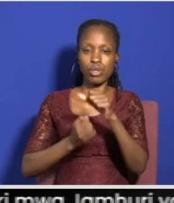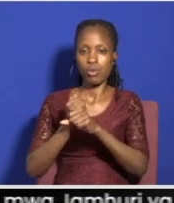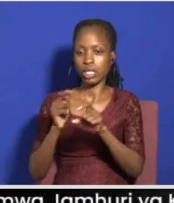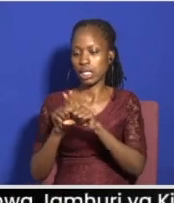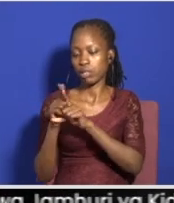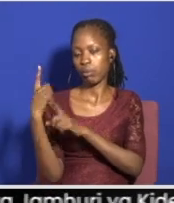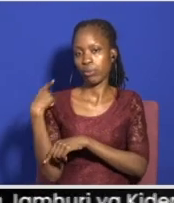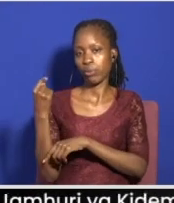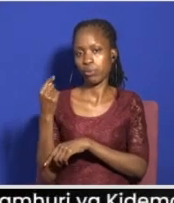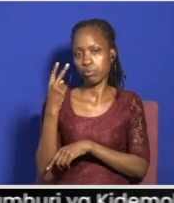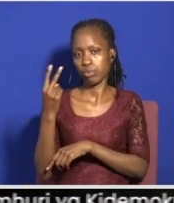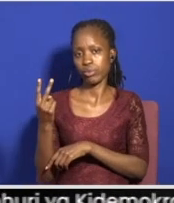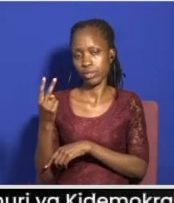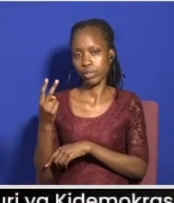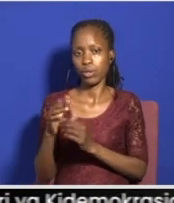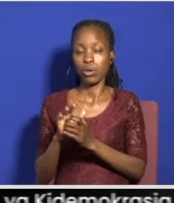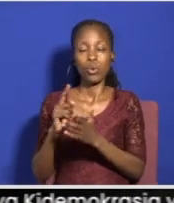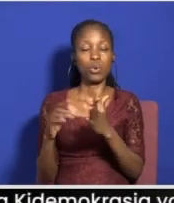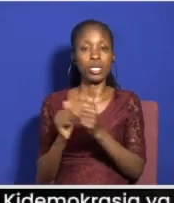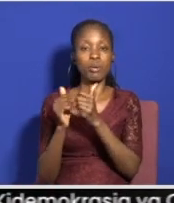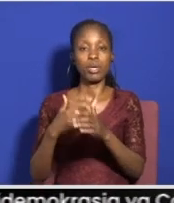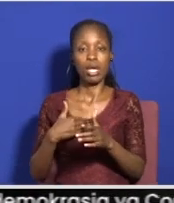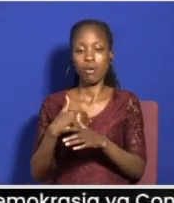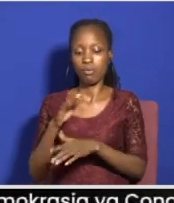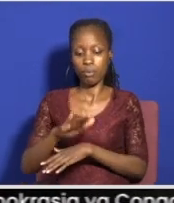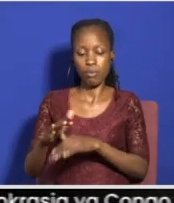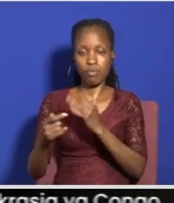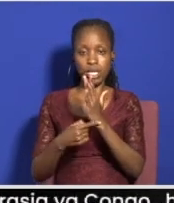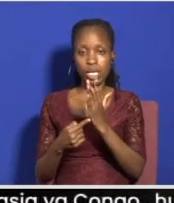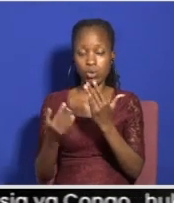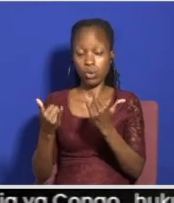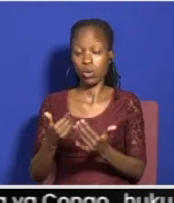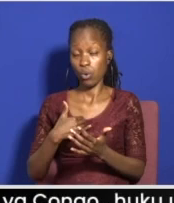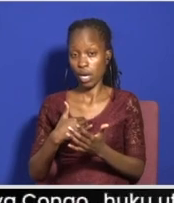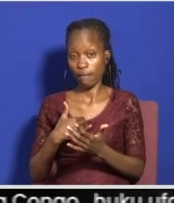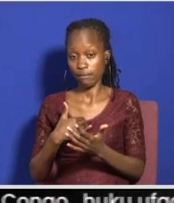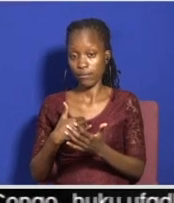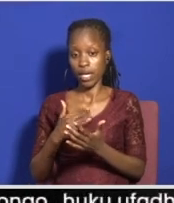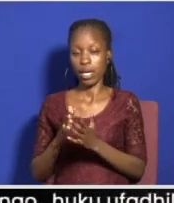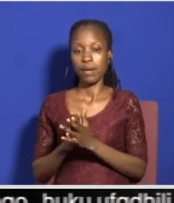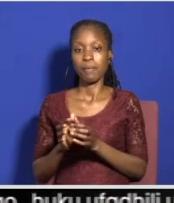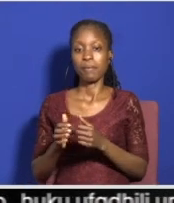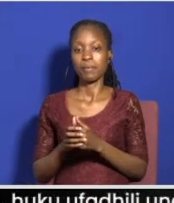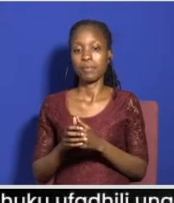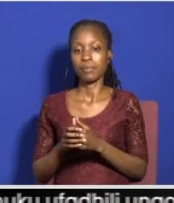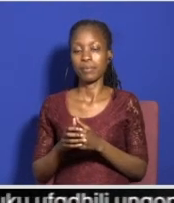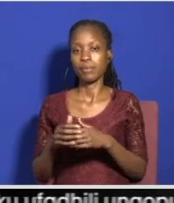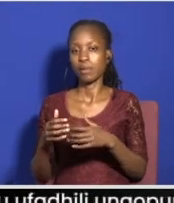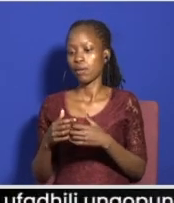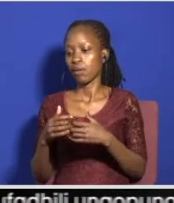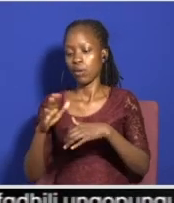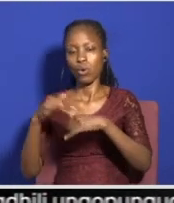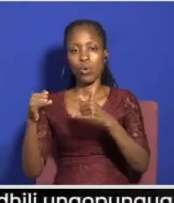recent past, you've seen what has happened in the area of technology. We now have machine learning modules, we